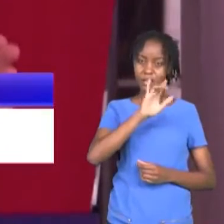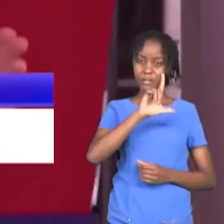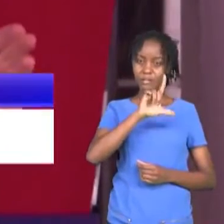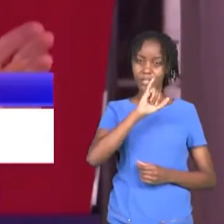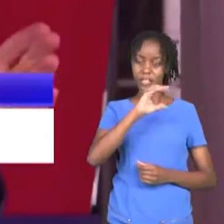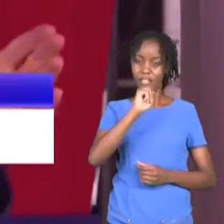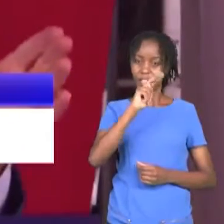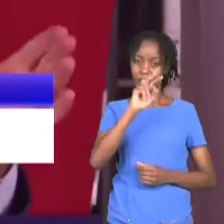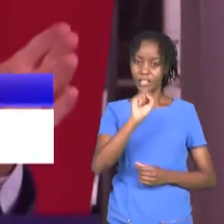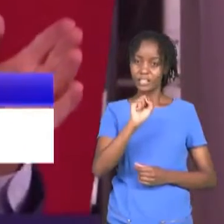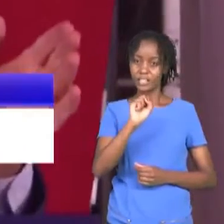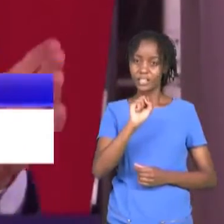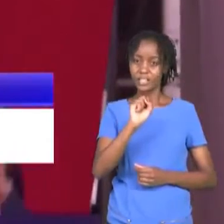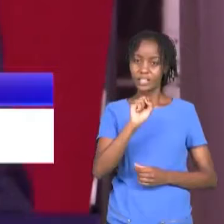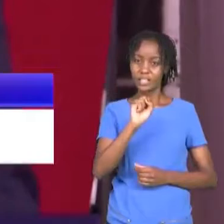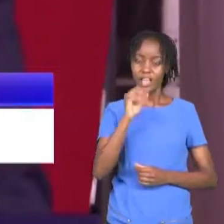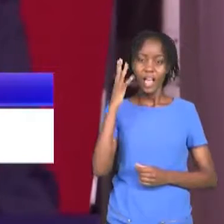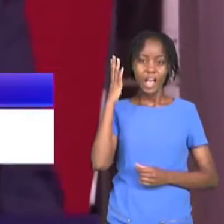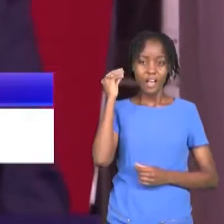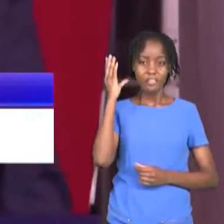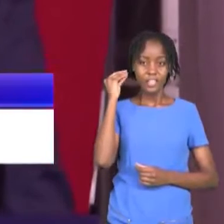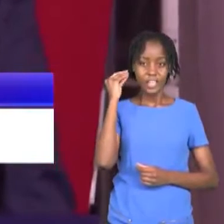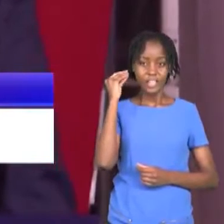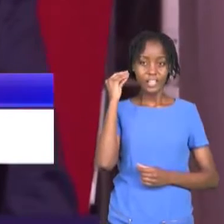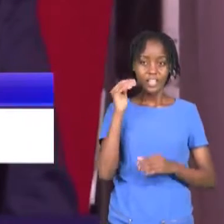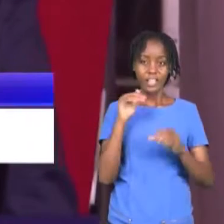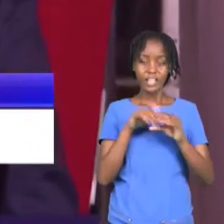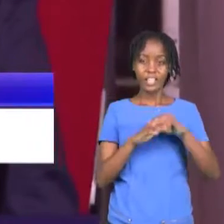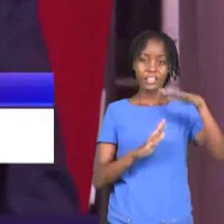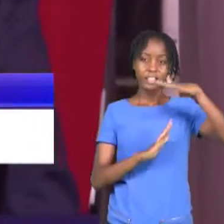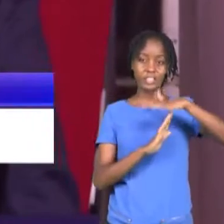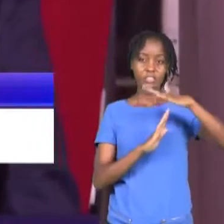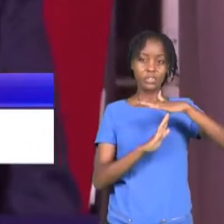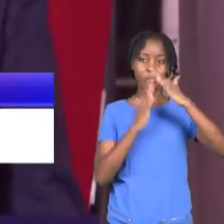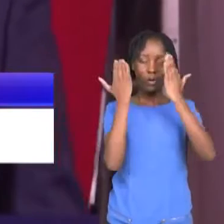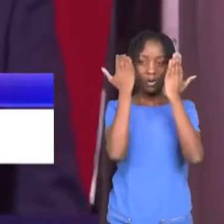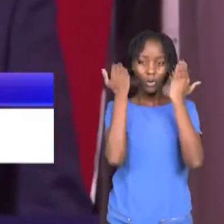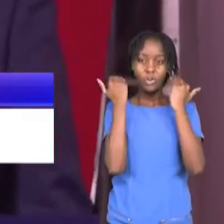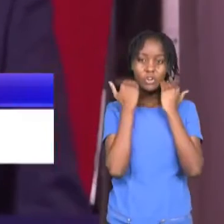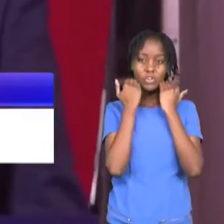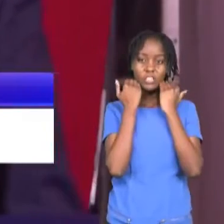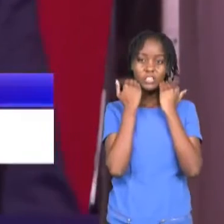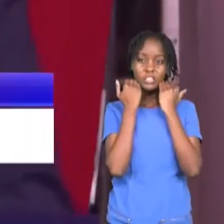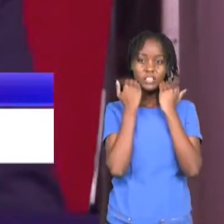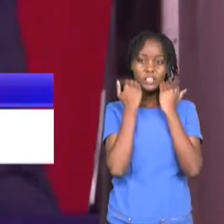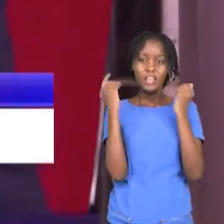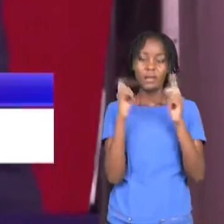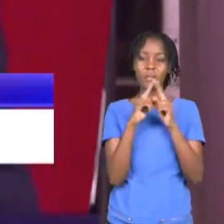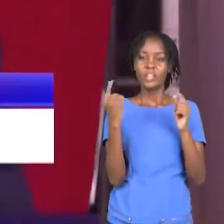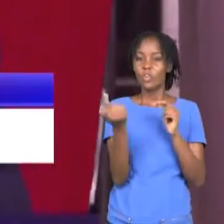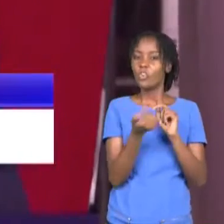hearing on the Supreme Court with 22 days left to go,